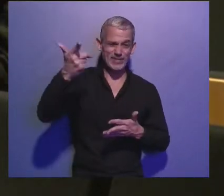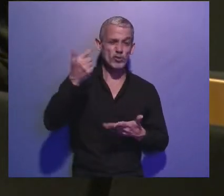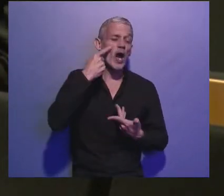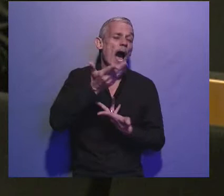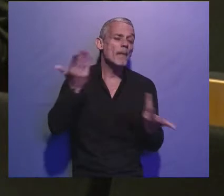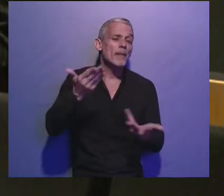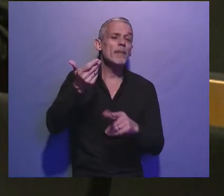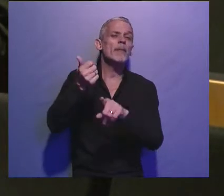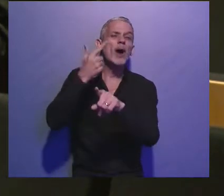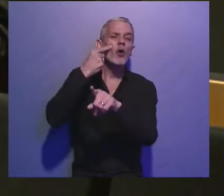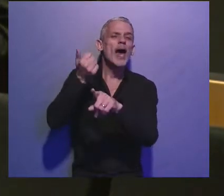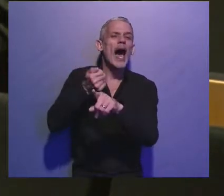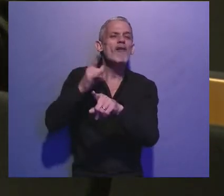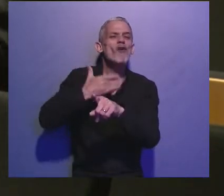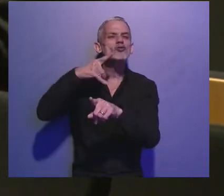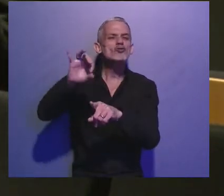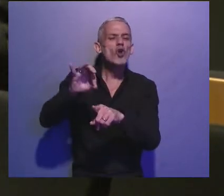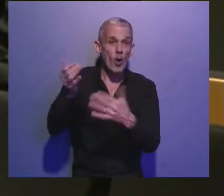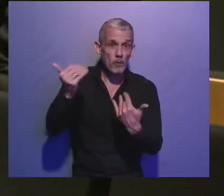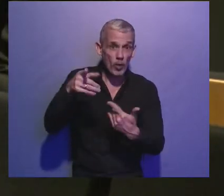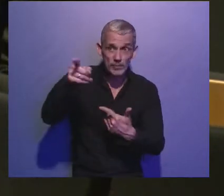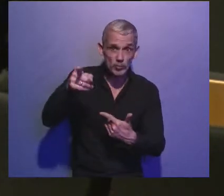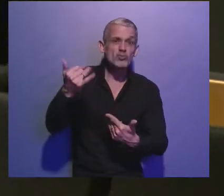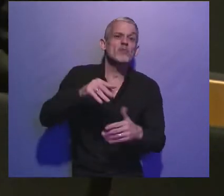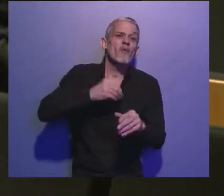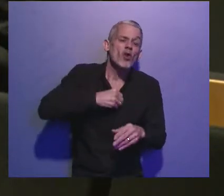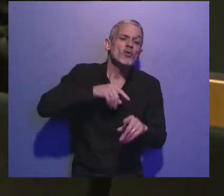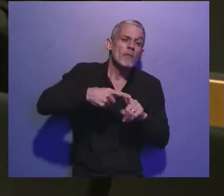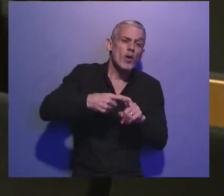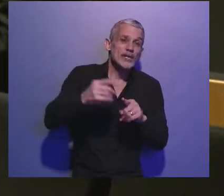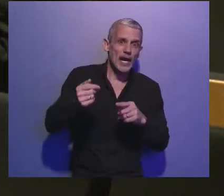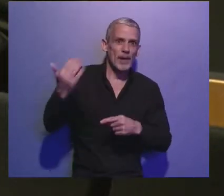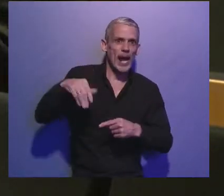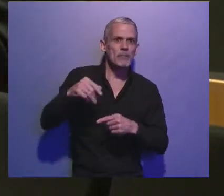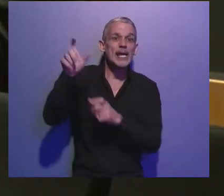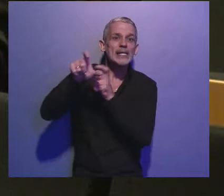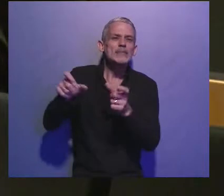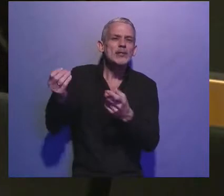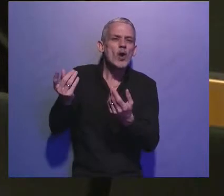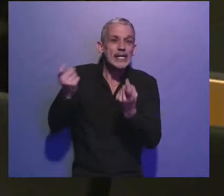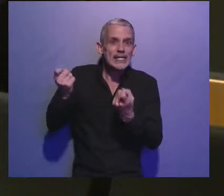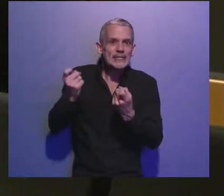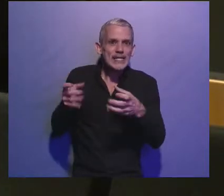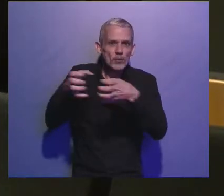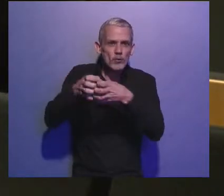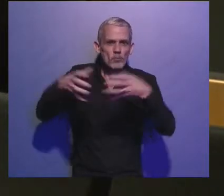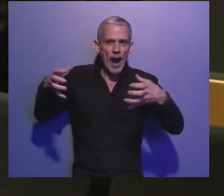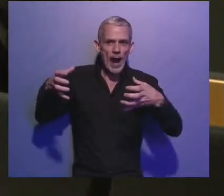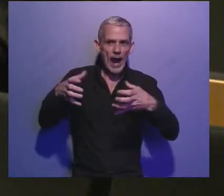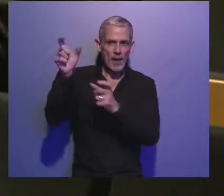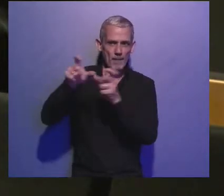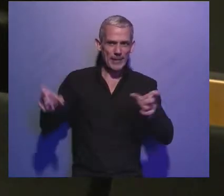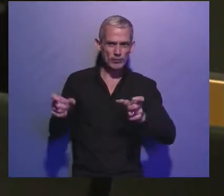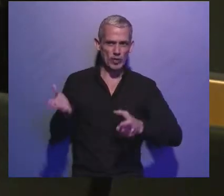for 2018. So I would like to ask Mr. Massot whether we can have that political will in order to have